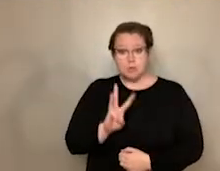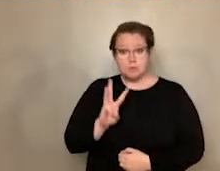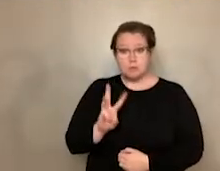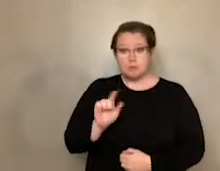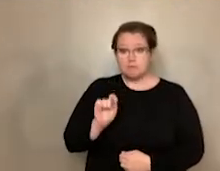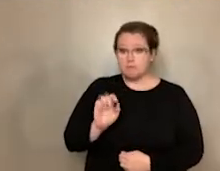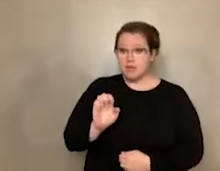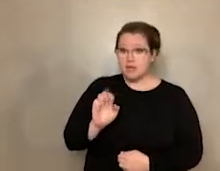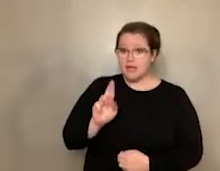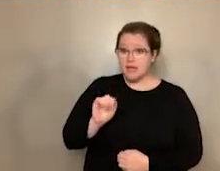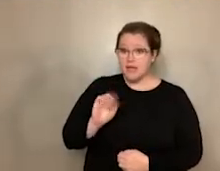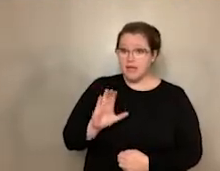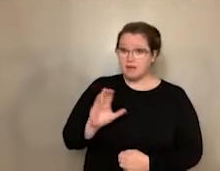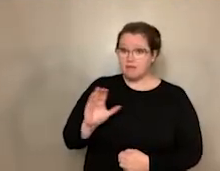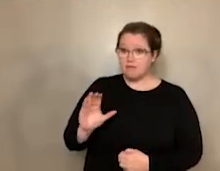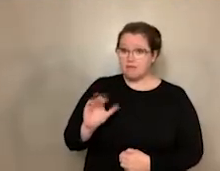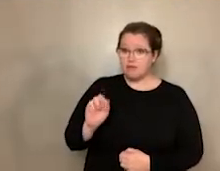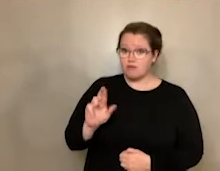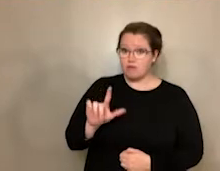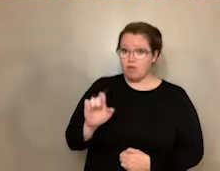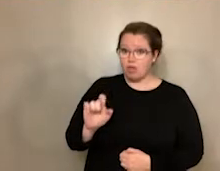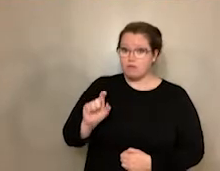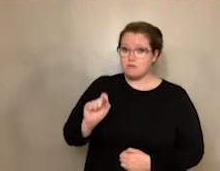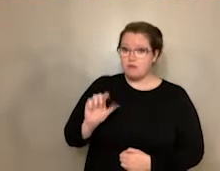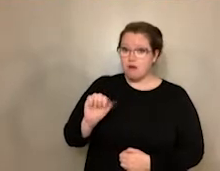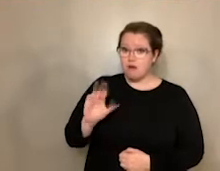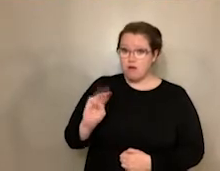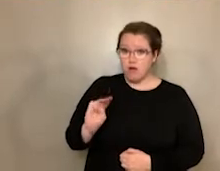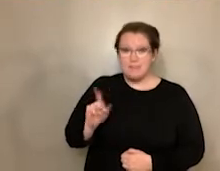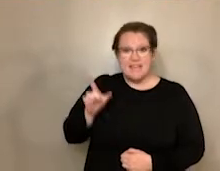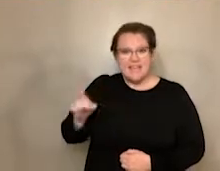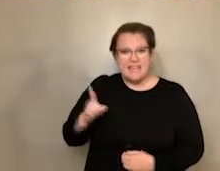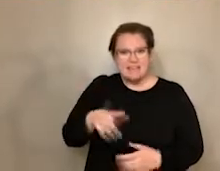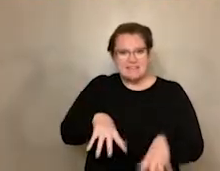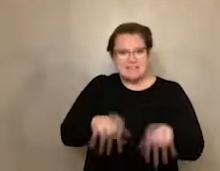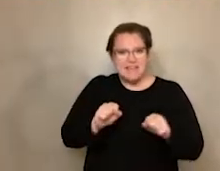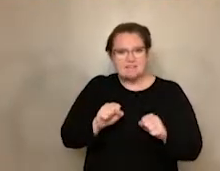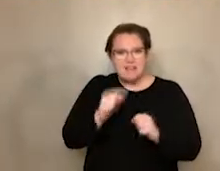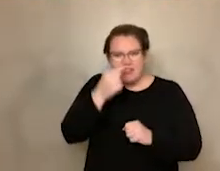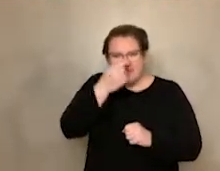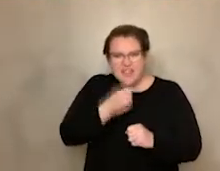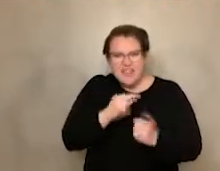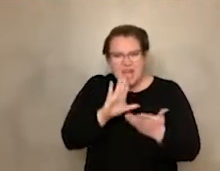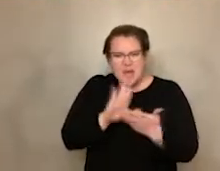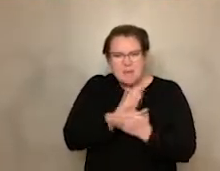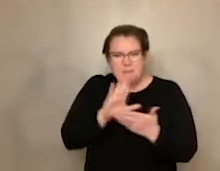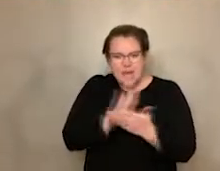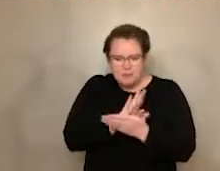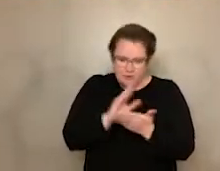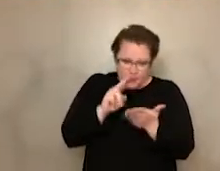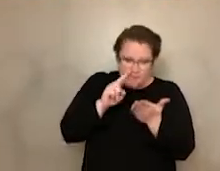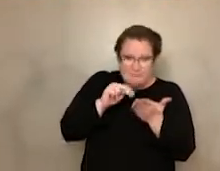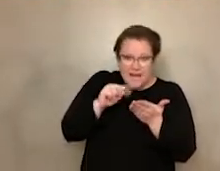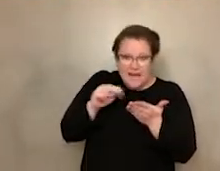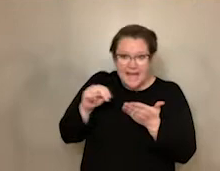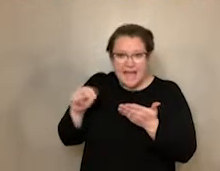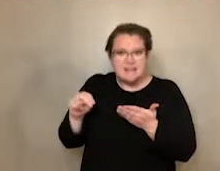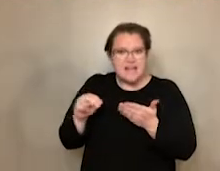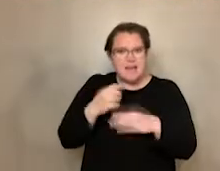www.ericcarle.com, you can see how he actually makes tissue paper and paints it and puts